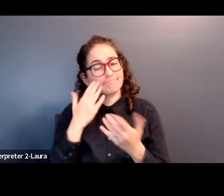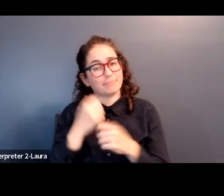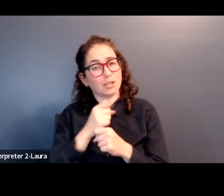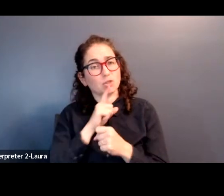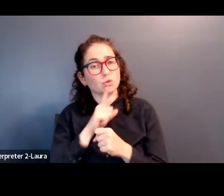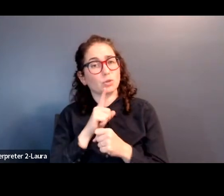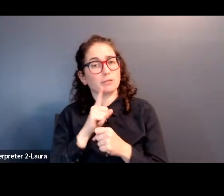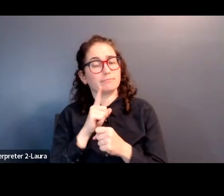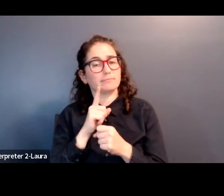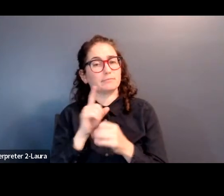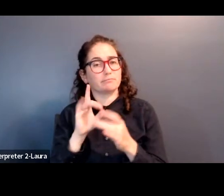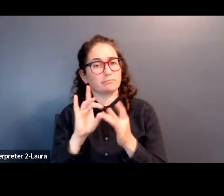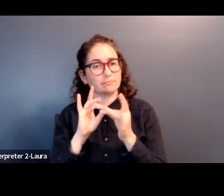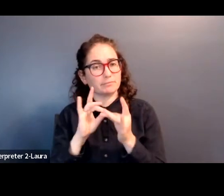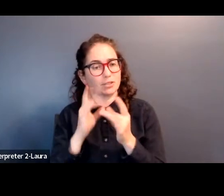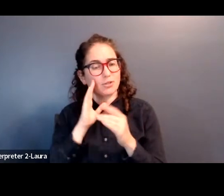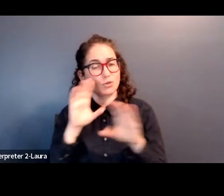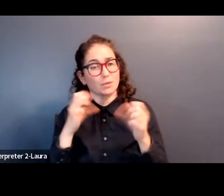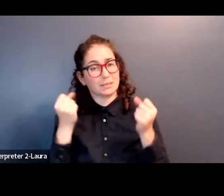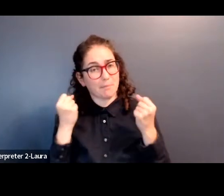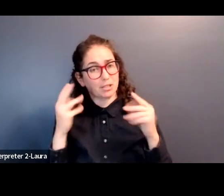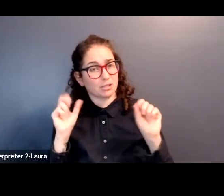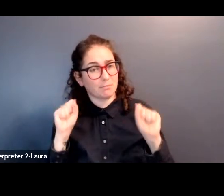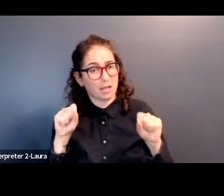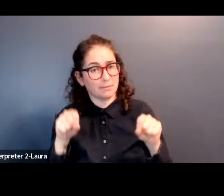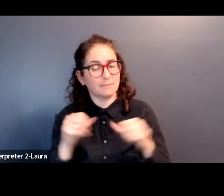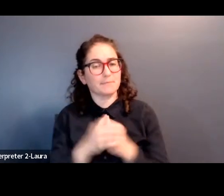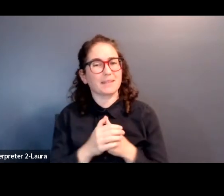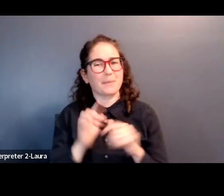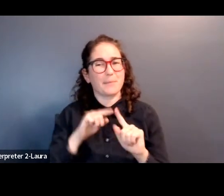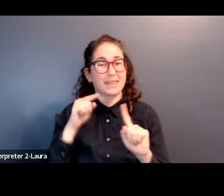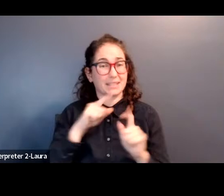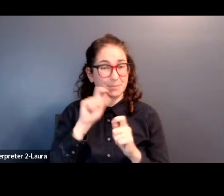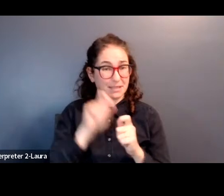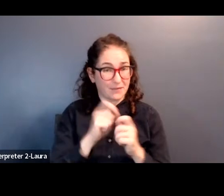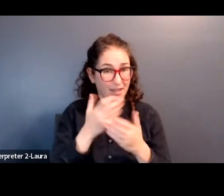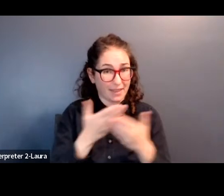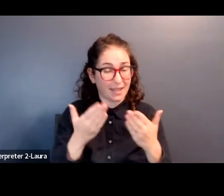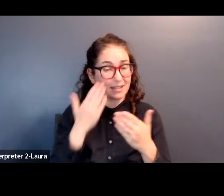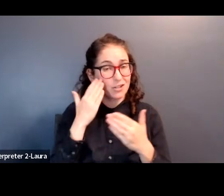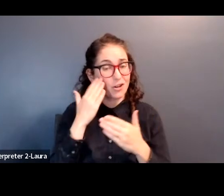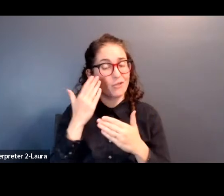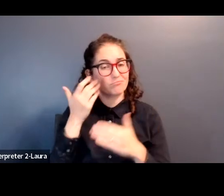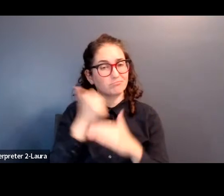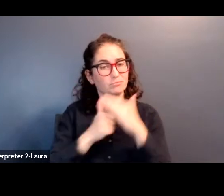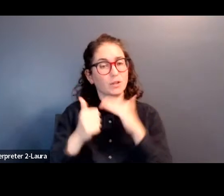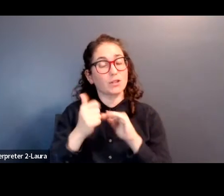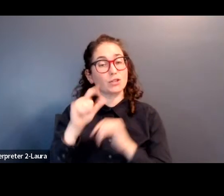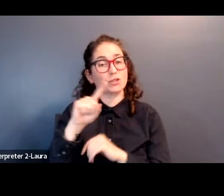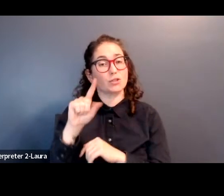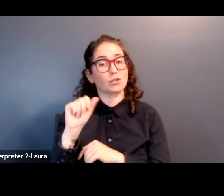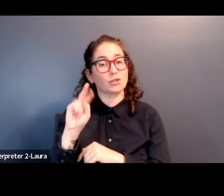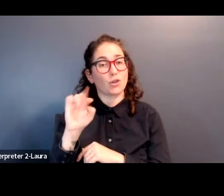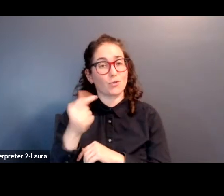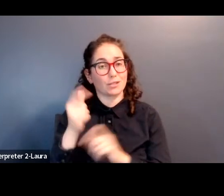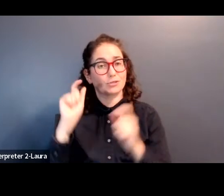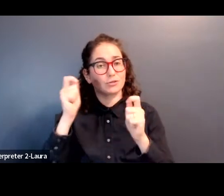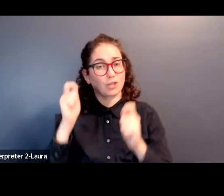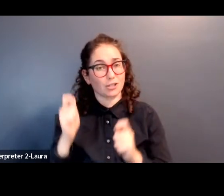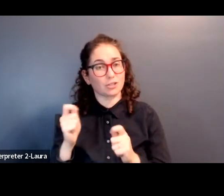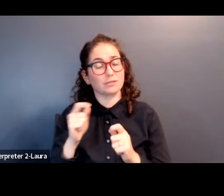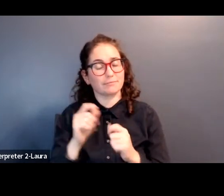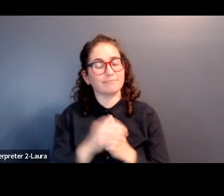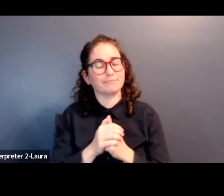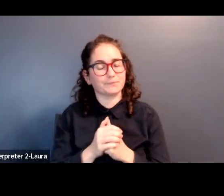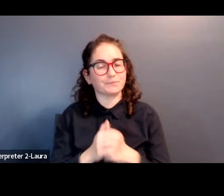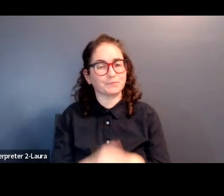in contact and doing as much as we can. But this particular thing is within the zoning changes that we're looking at